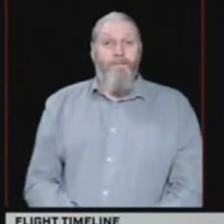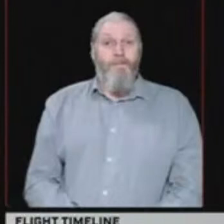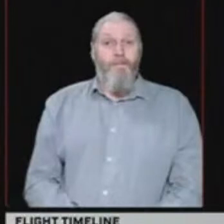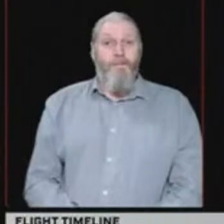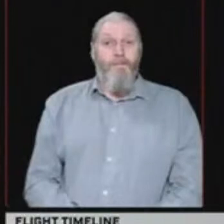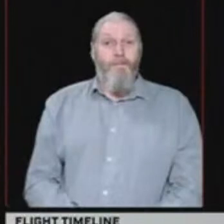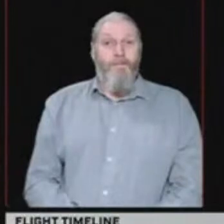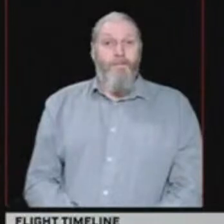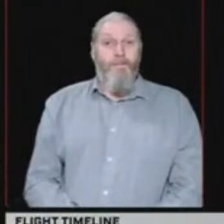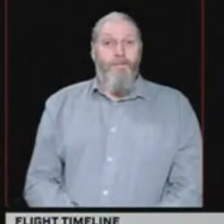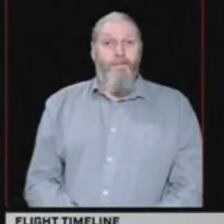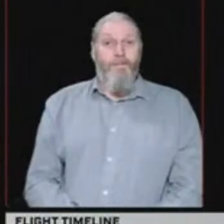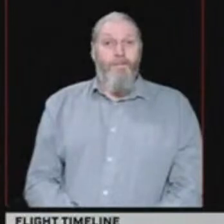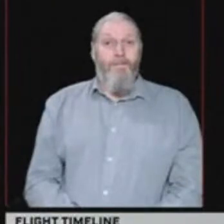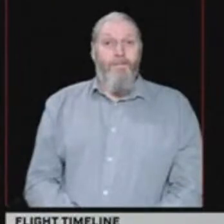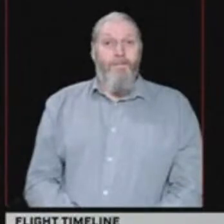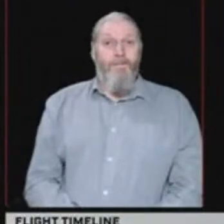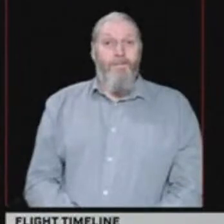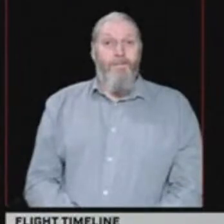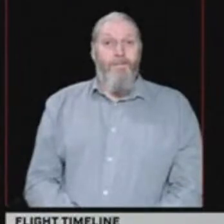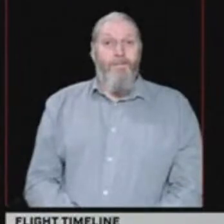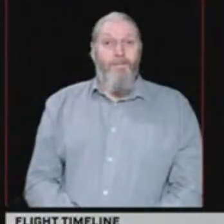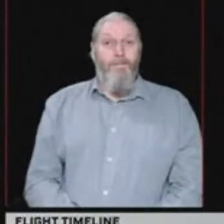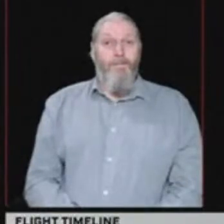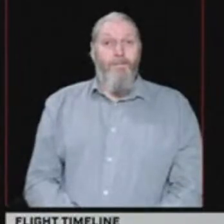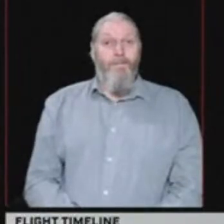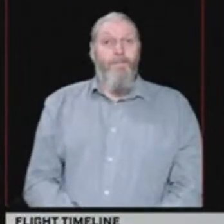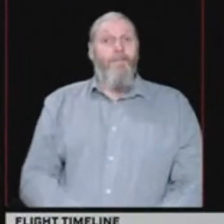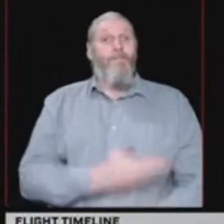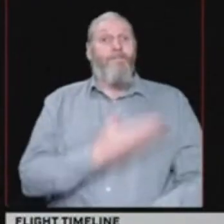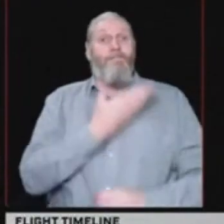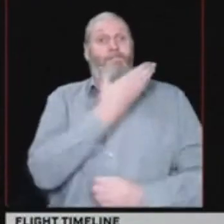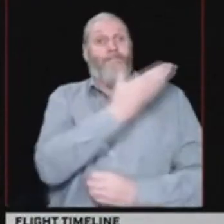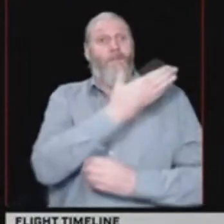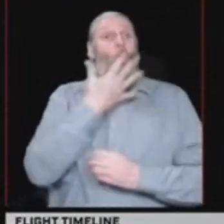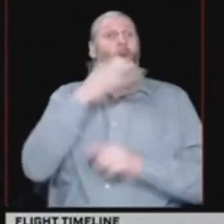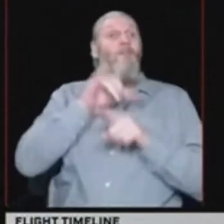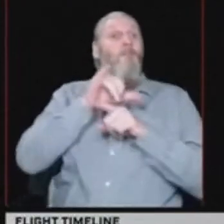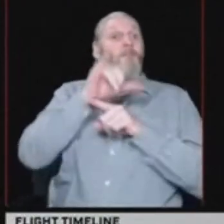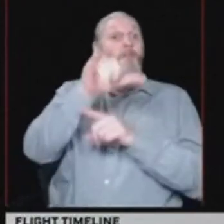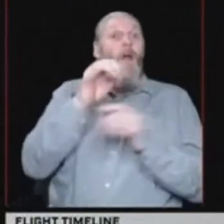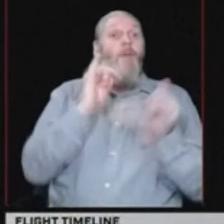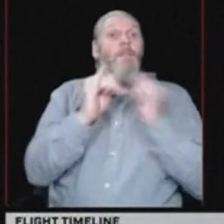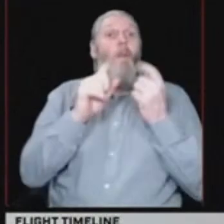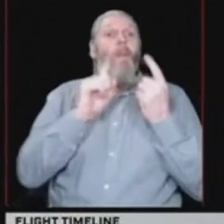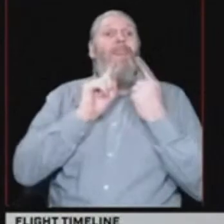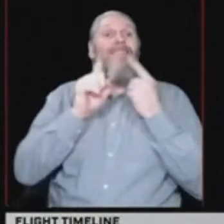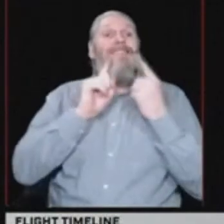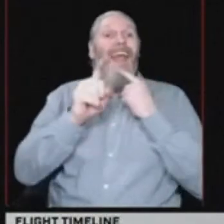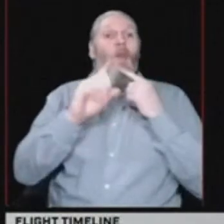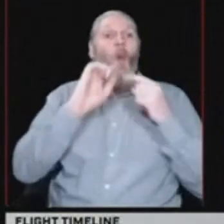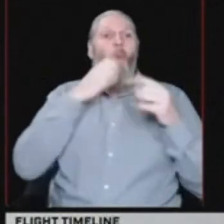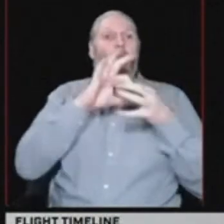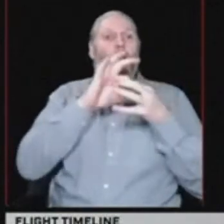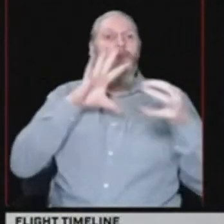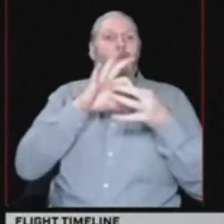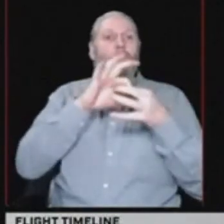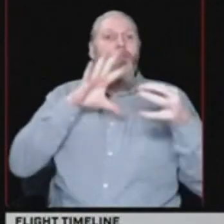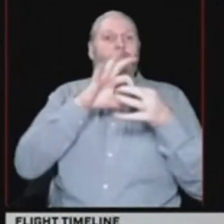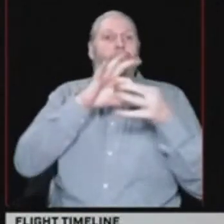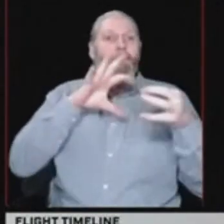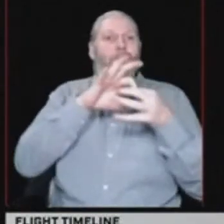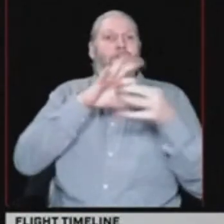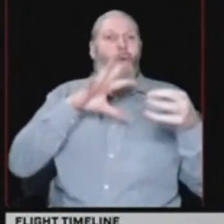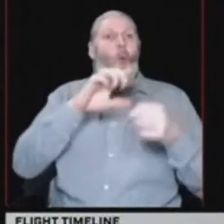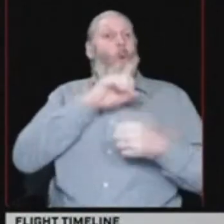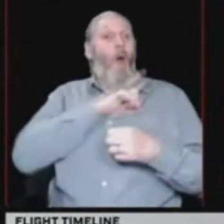You may see dropouts in the data during the flight here. That is expected as we're switching between the different ground stations